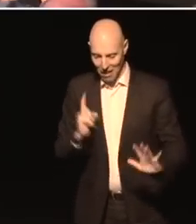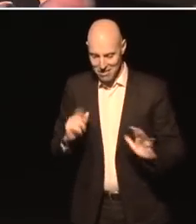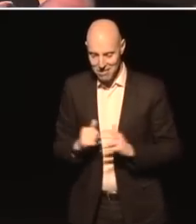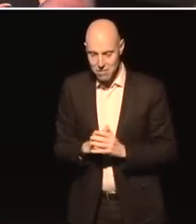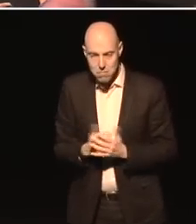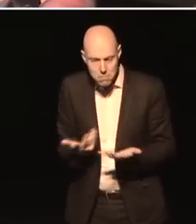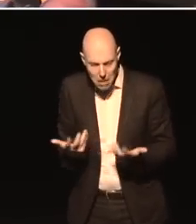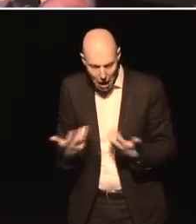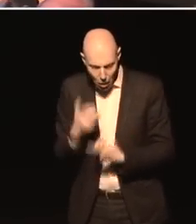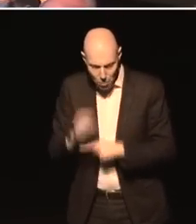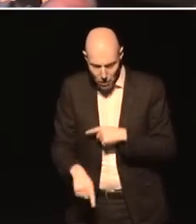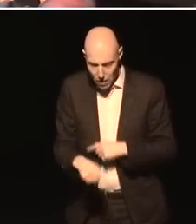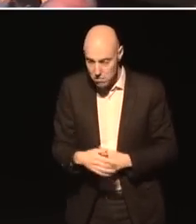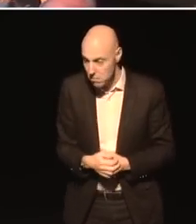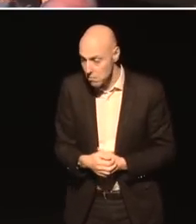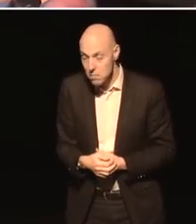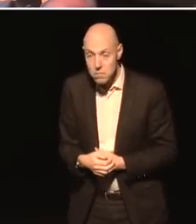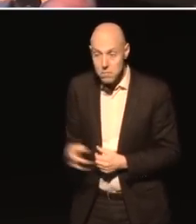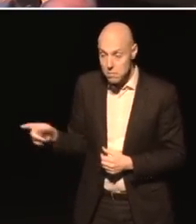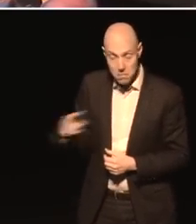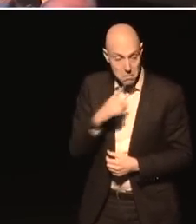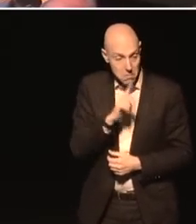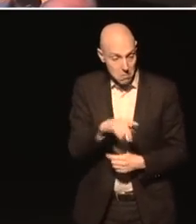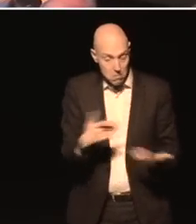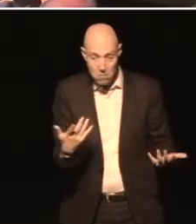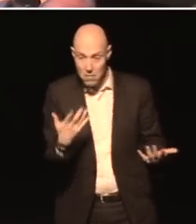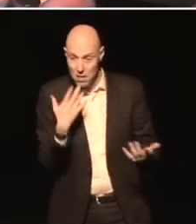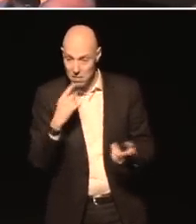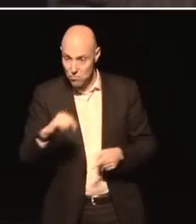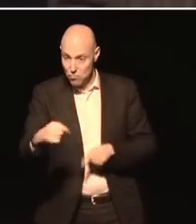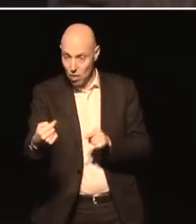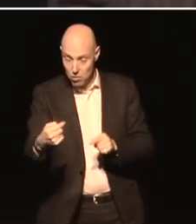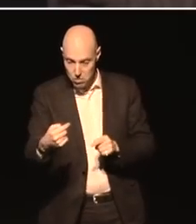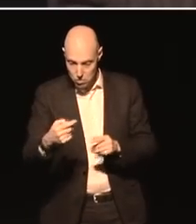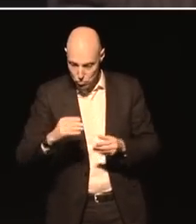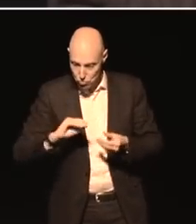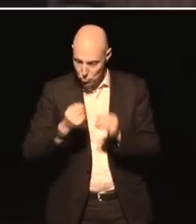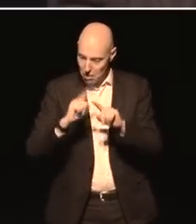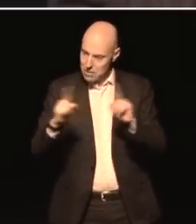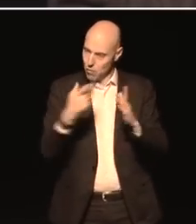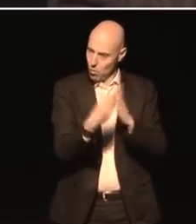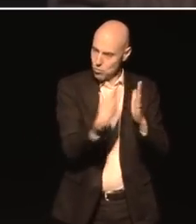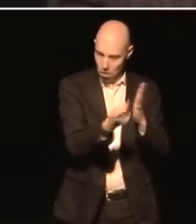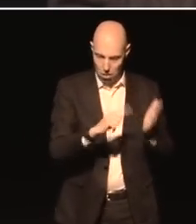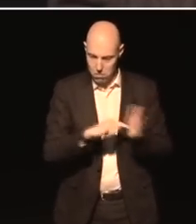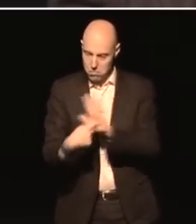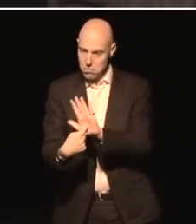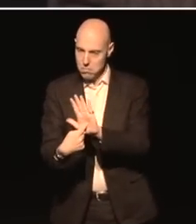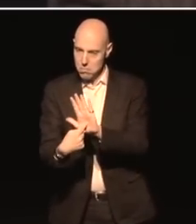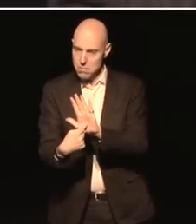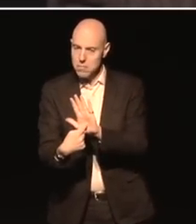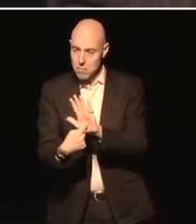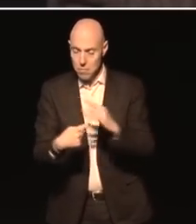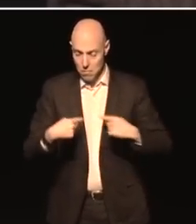problem? By challenging that, by changing it, and by creating different role models as well. I mean, ourselves as